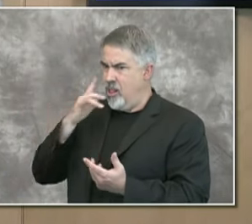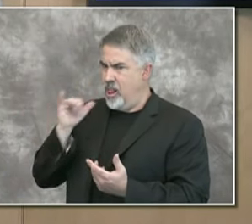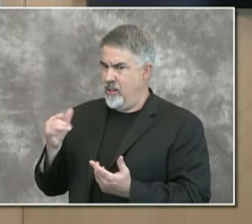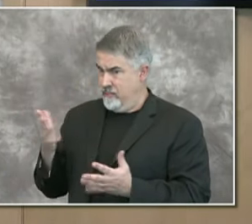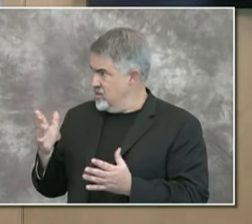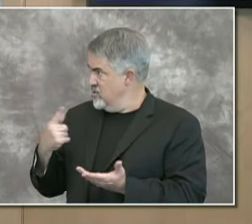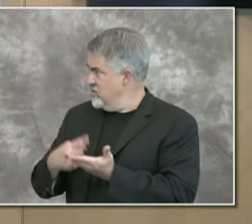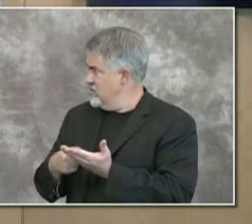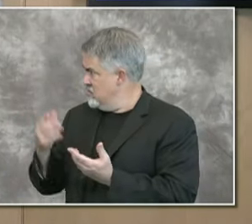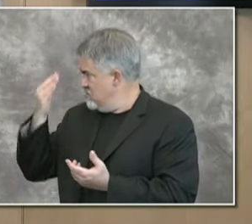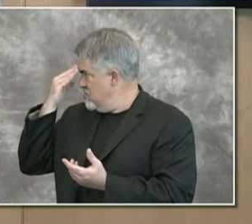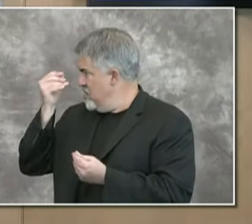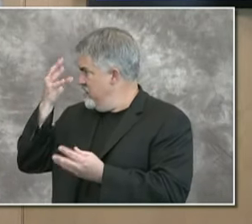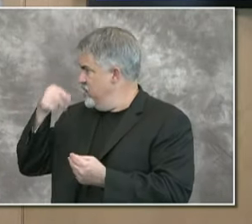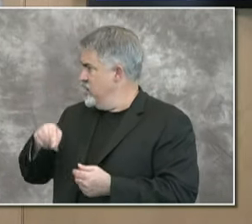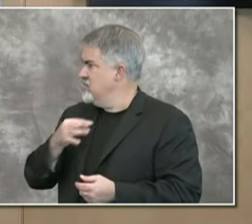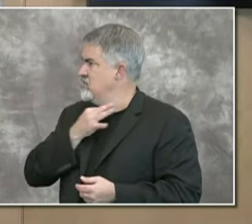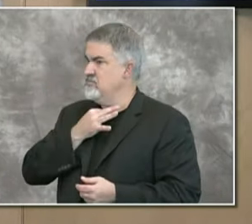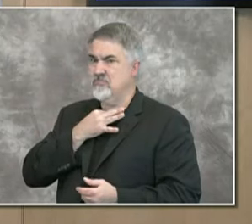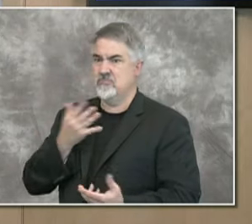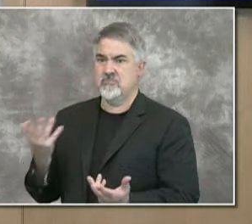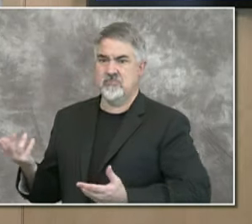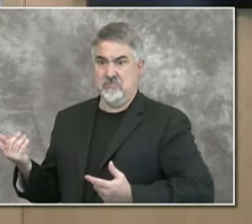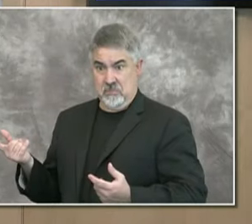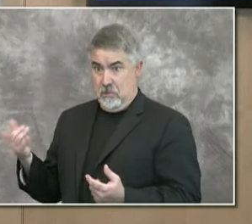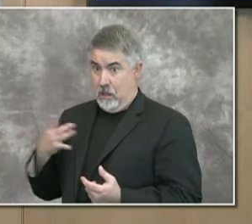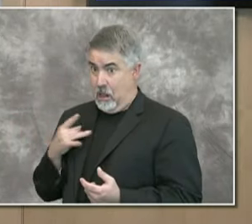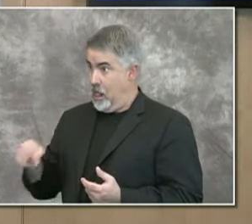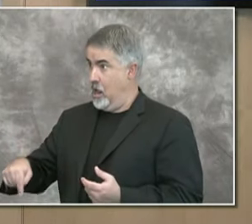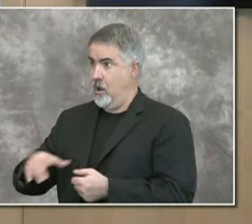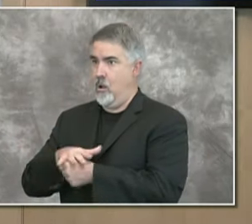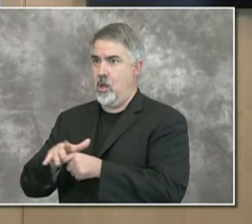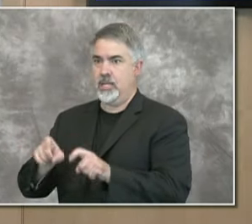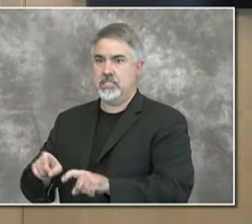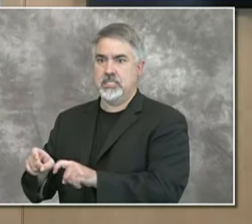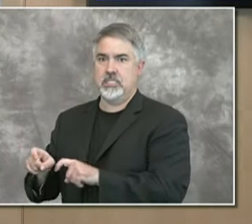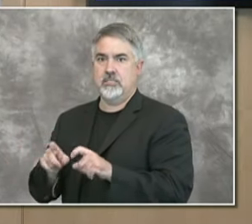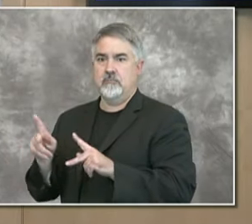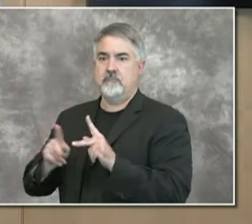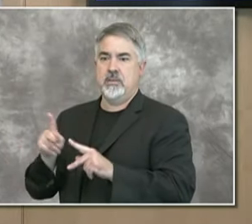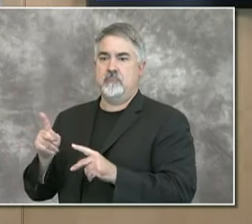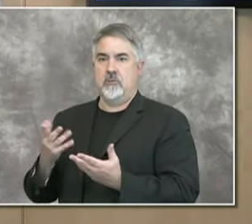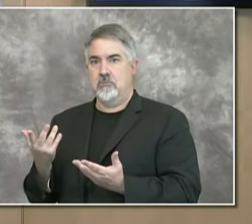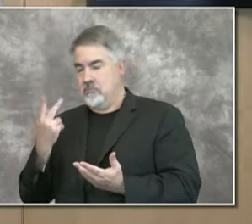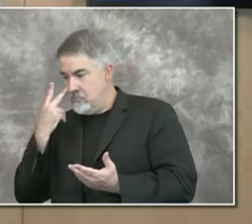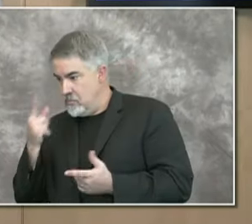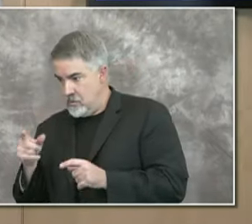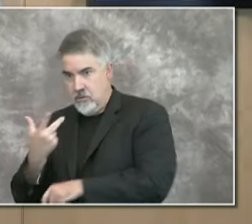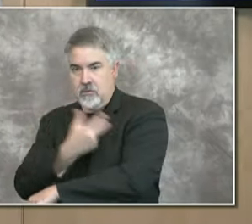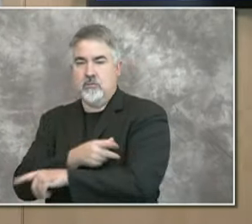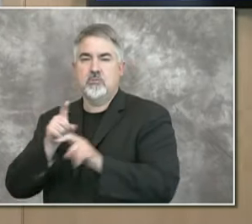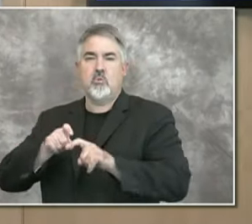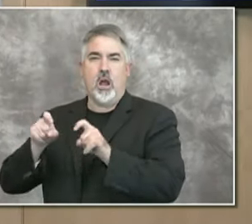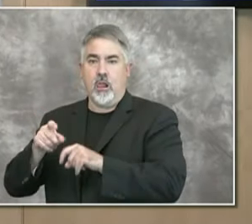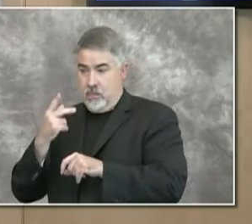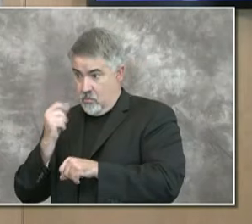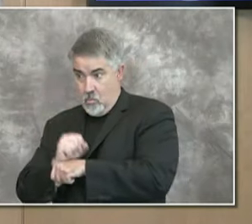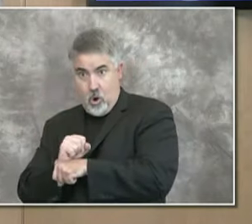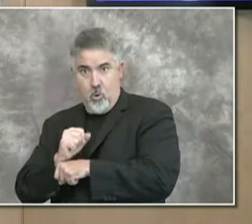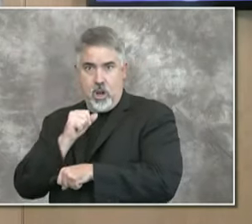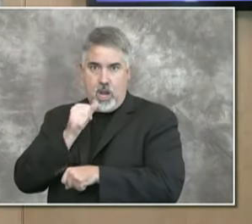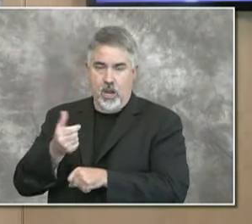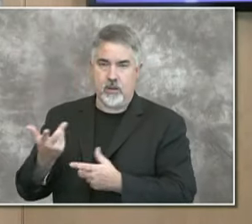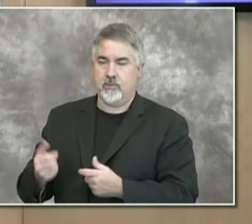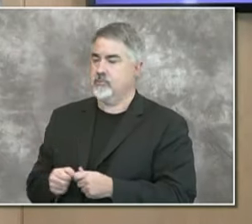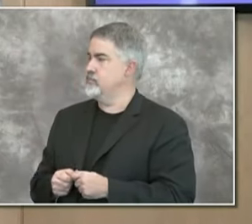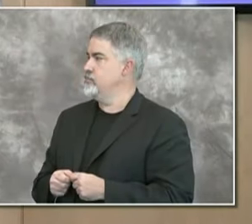would you like to see some local medical workers participate in this kind of vaccine testing? Thank you very much. A couple comments in